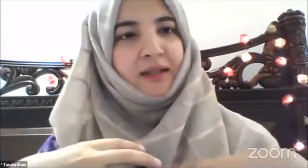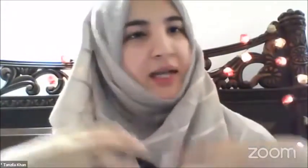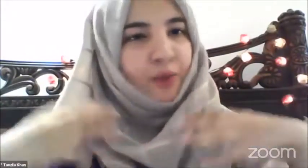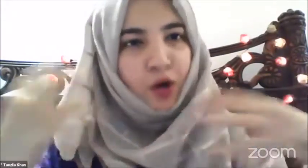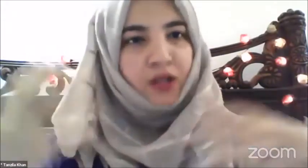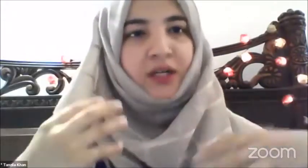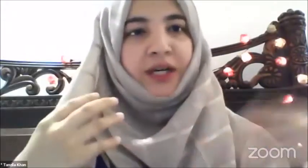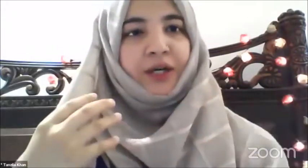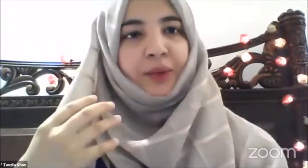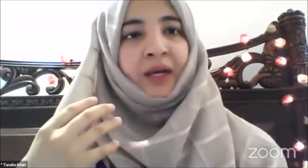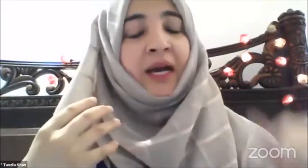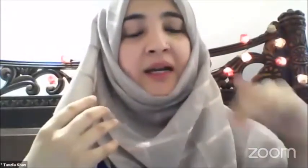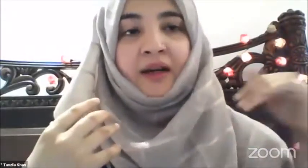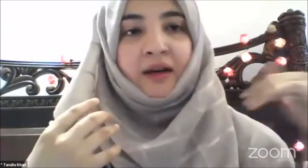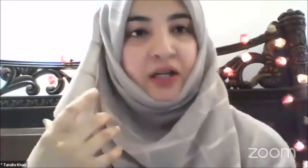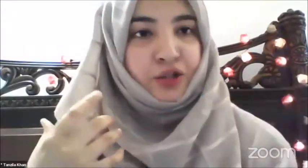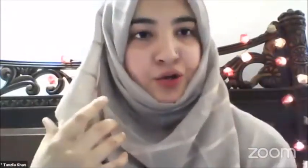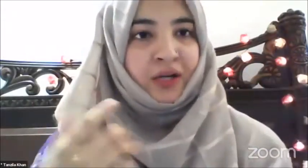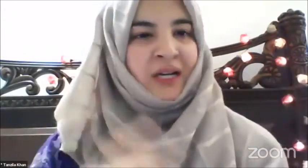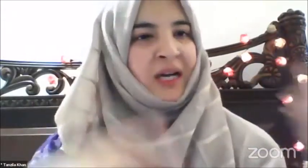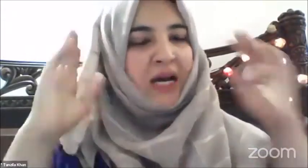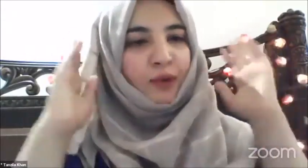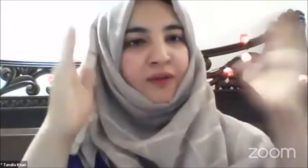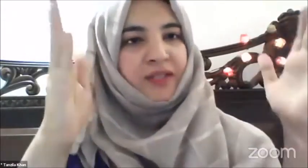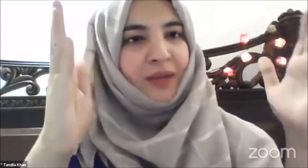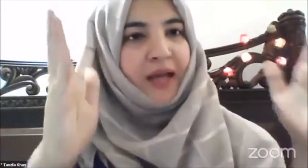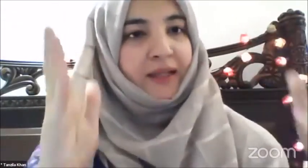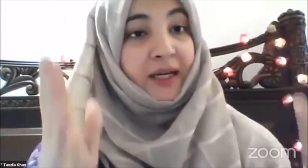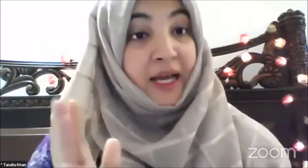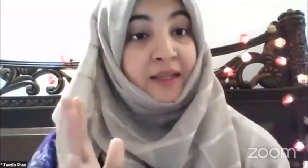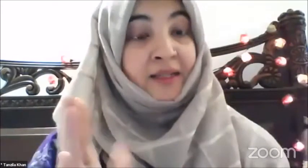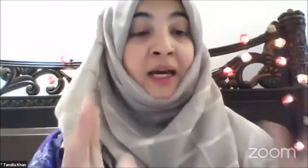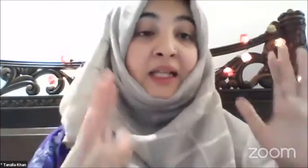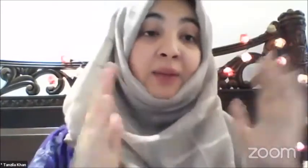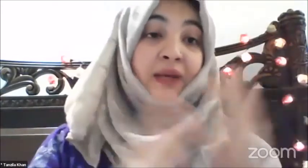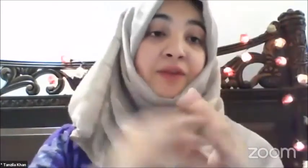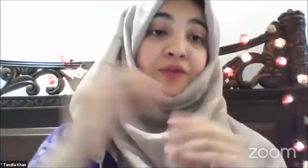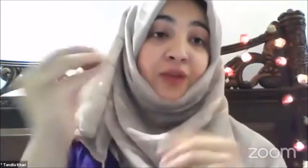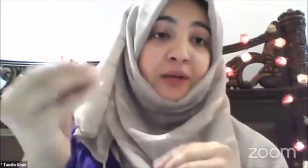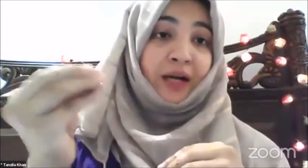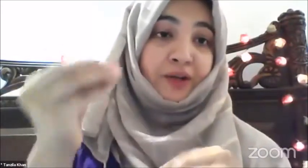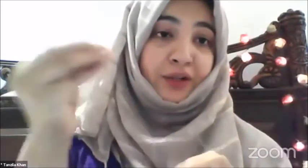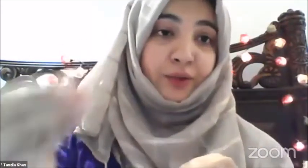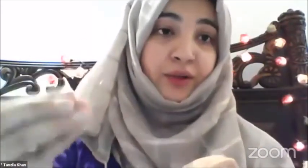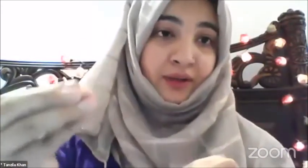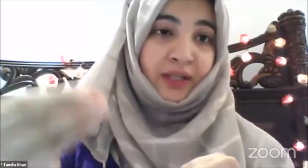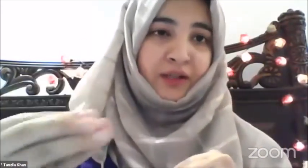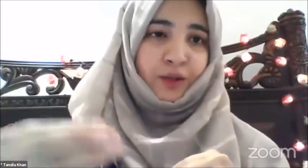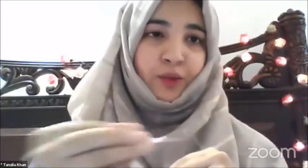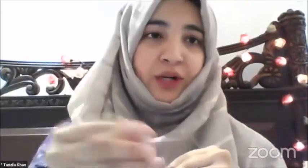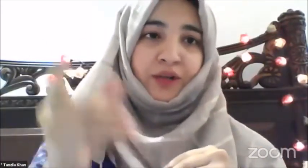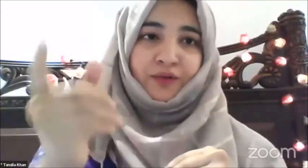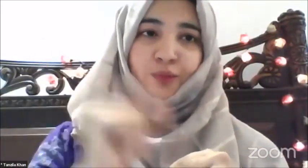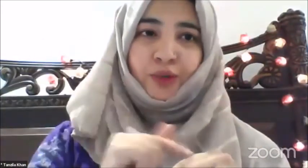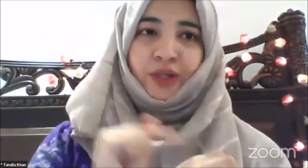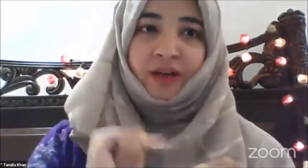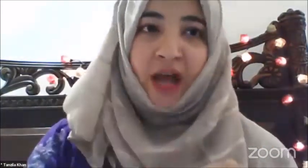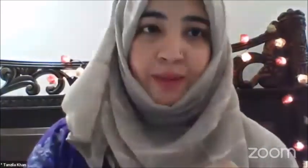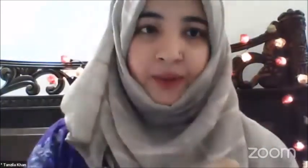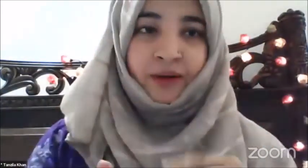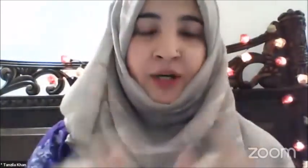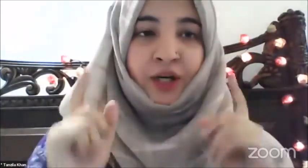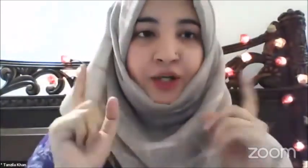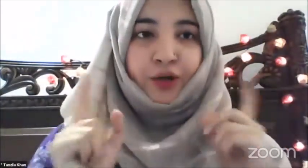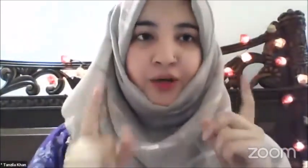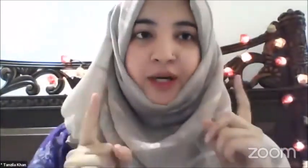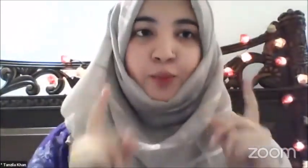thesis that I'm constantly doing. I enter a restaurant, I'm always applying that lens. And then I'm giving feedback to the owner that, you know what, if you put in a ramp